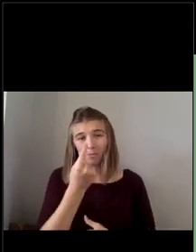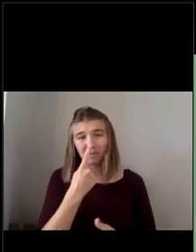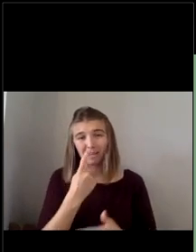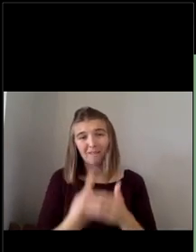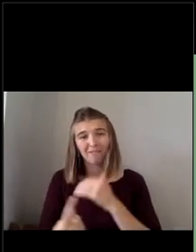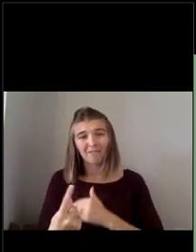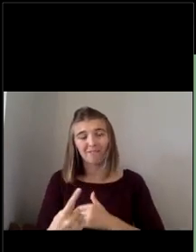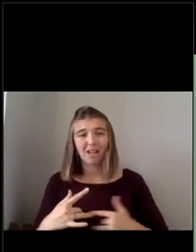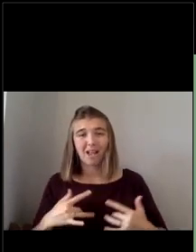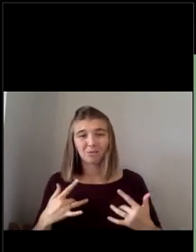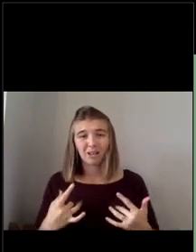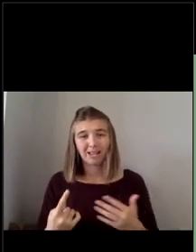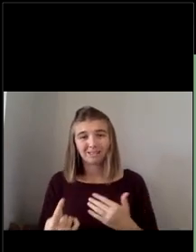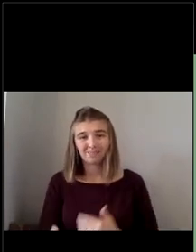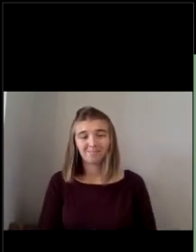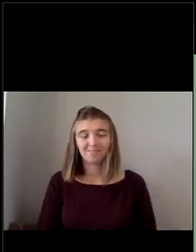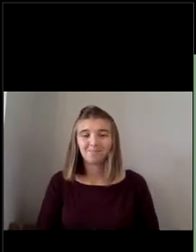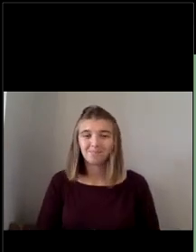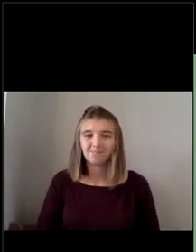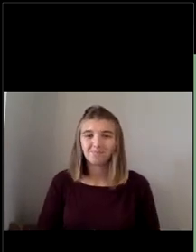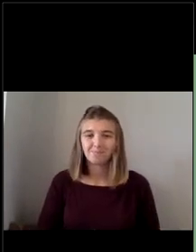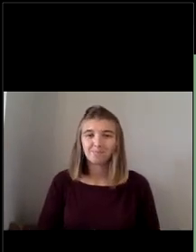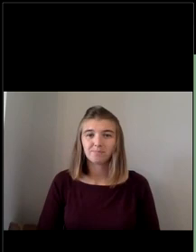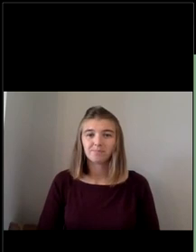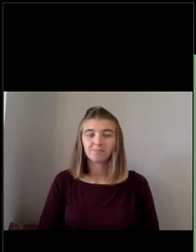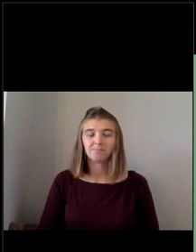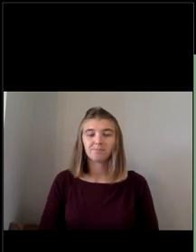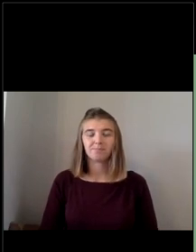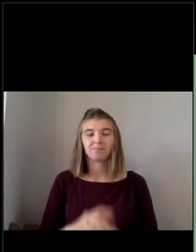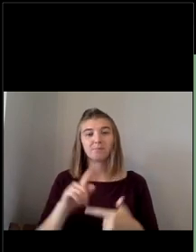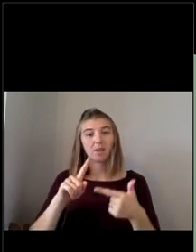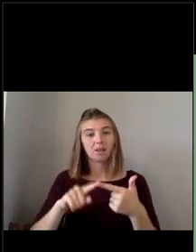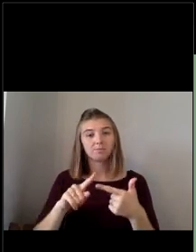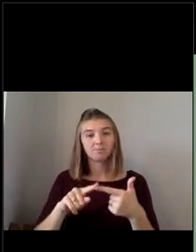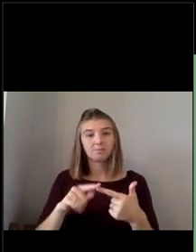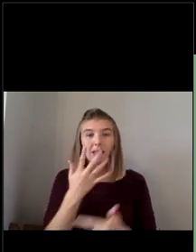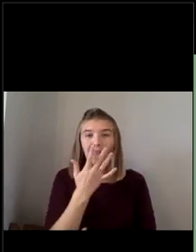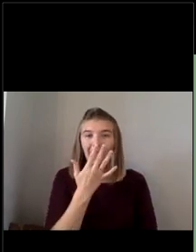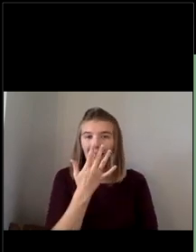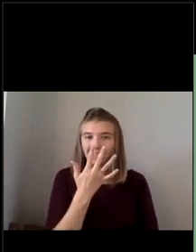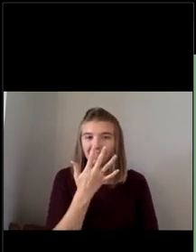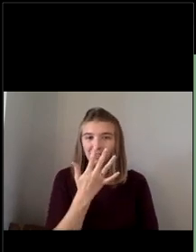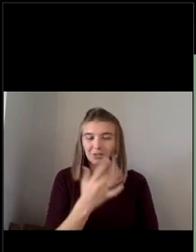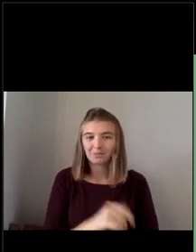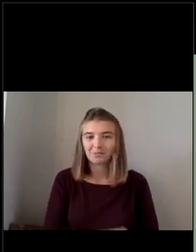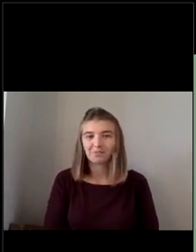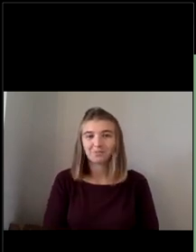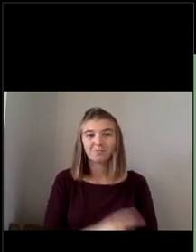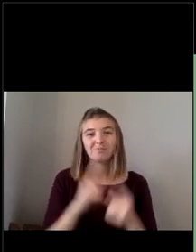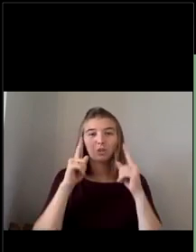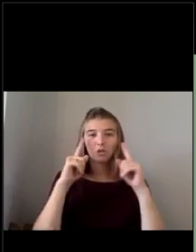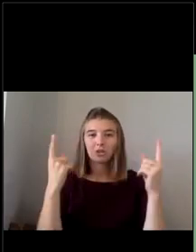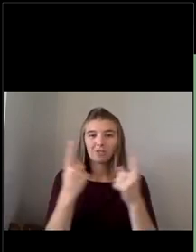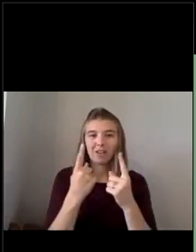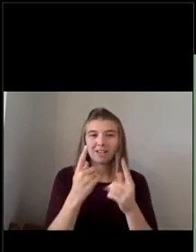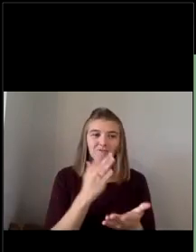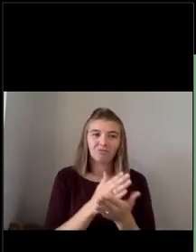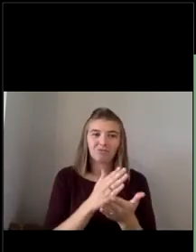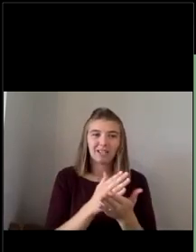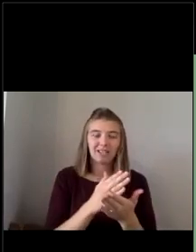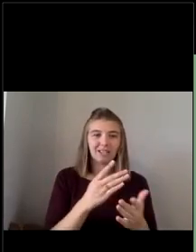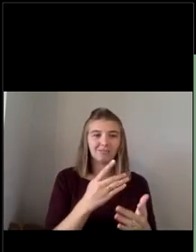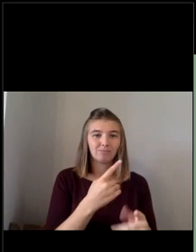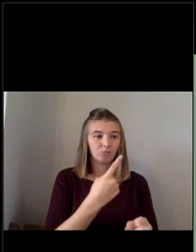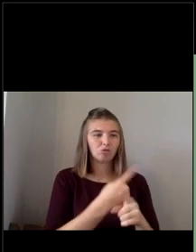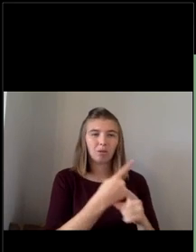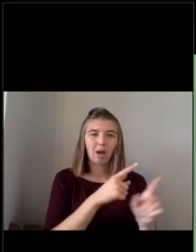The other cause is also age. The university is not set up often with a mature student in mind.